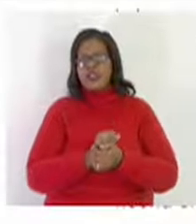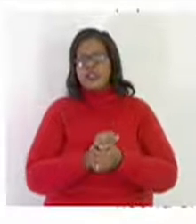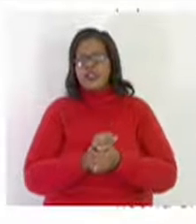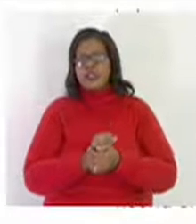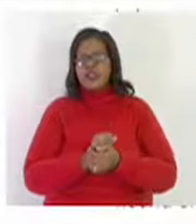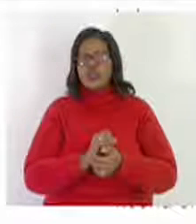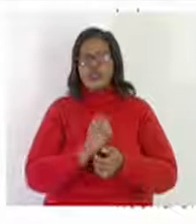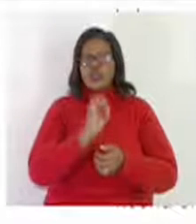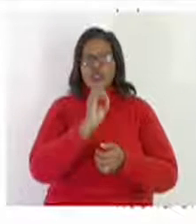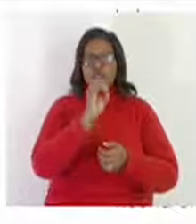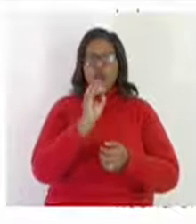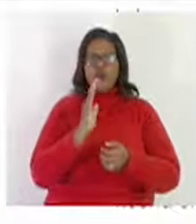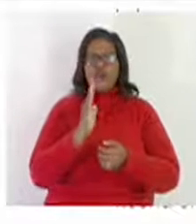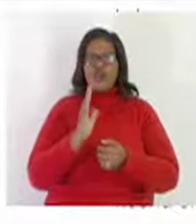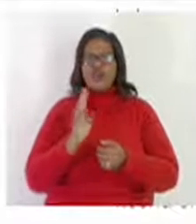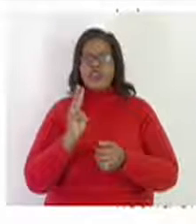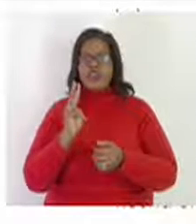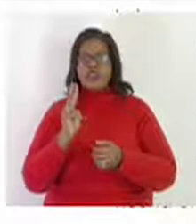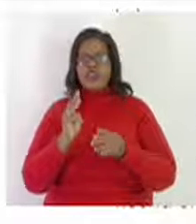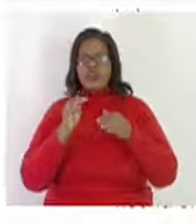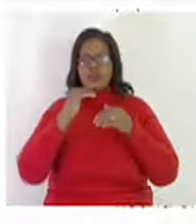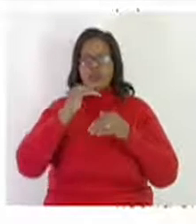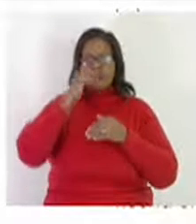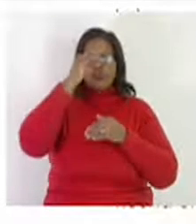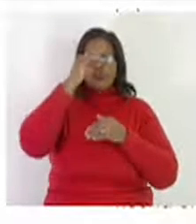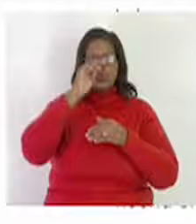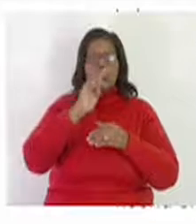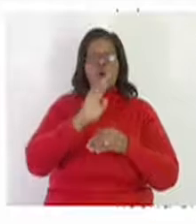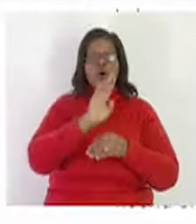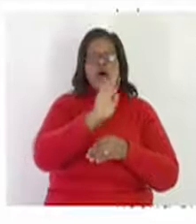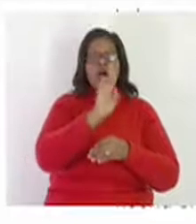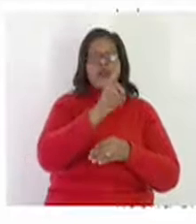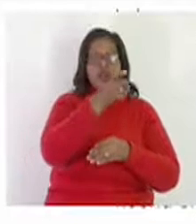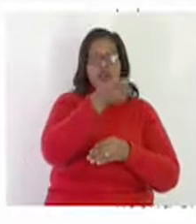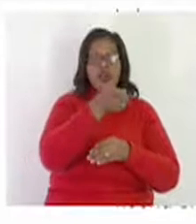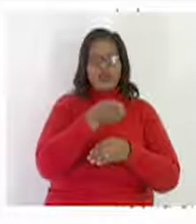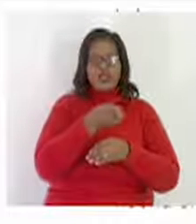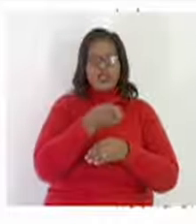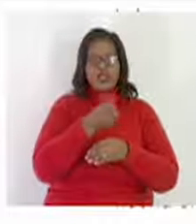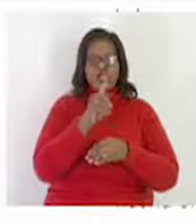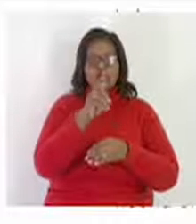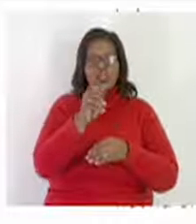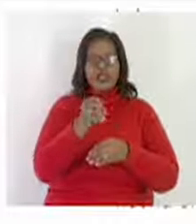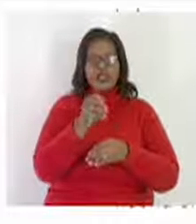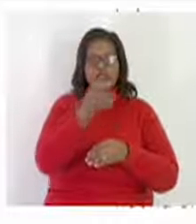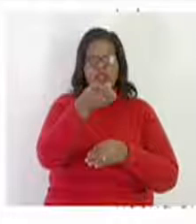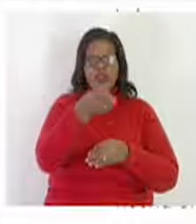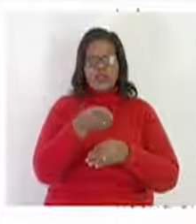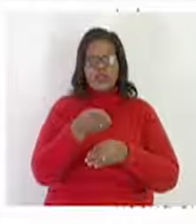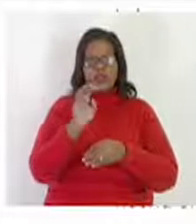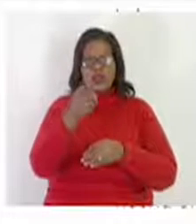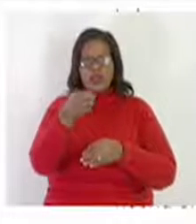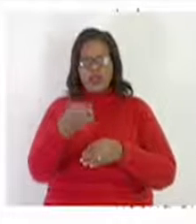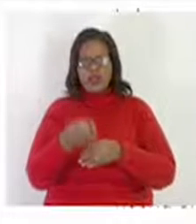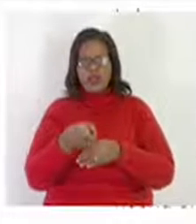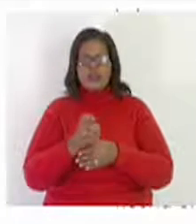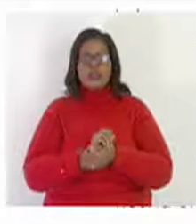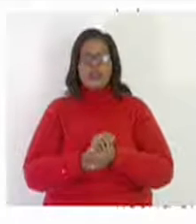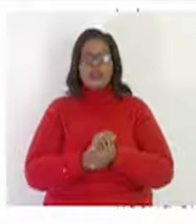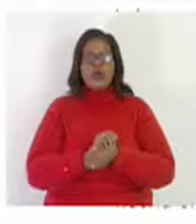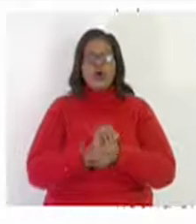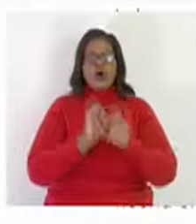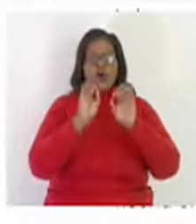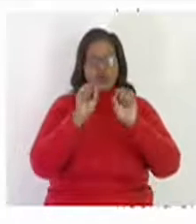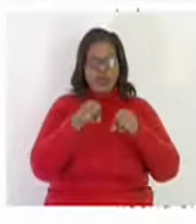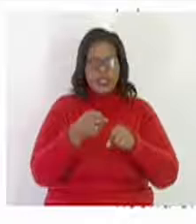5, and at 3, meaning at 100,000, 10,000, and 1,000. So the capital